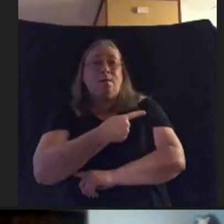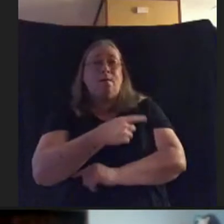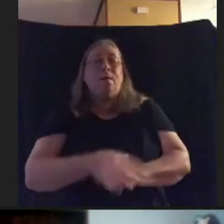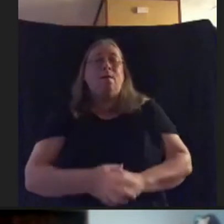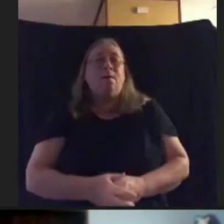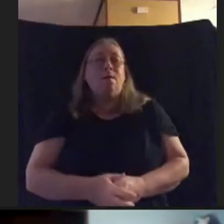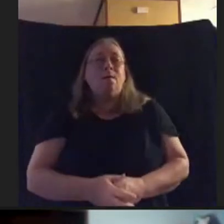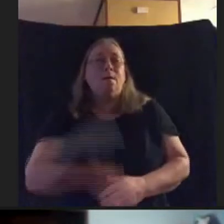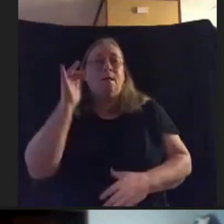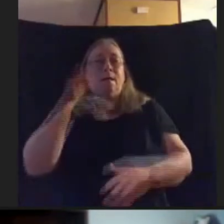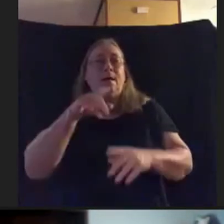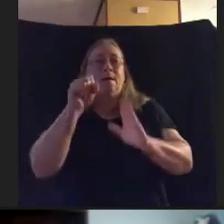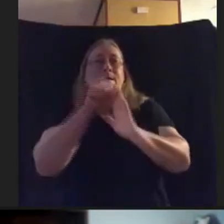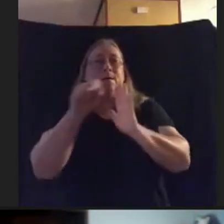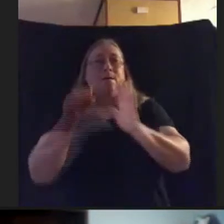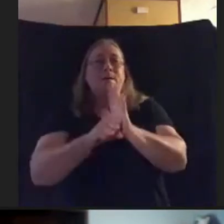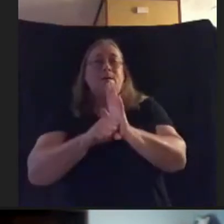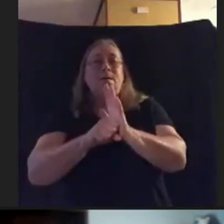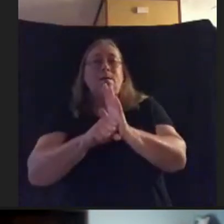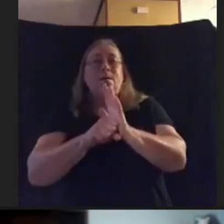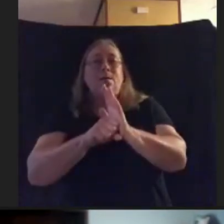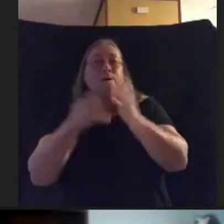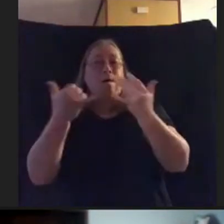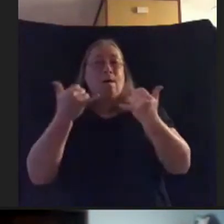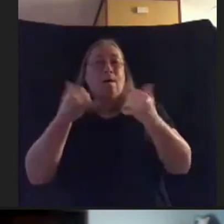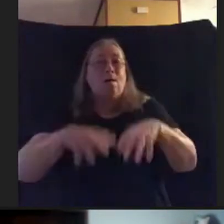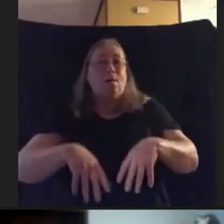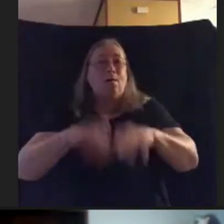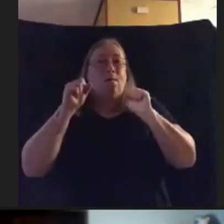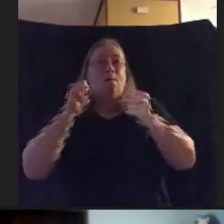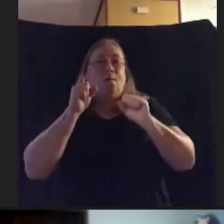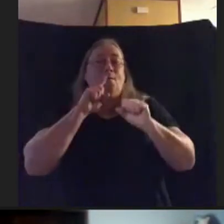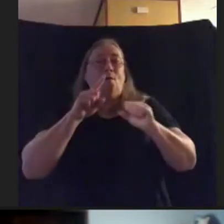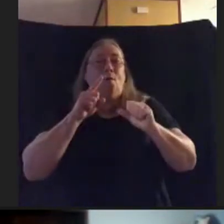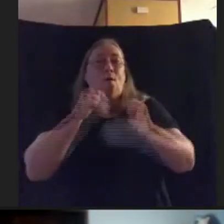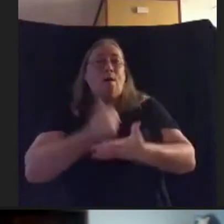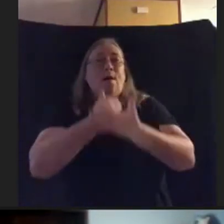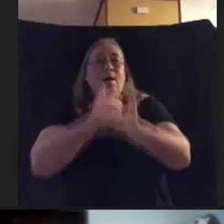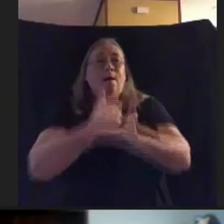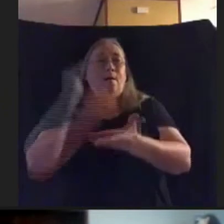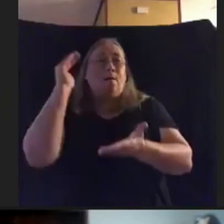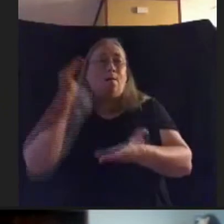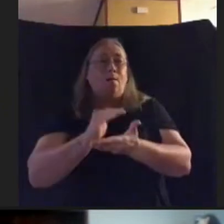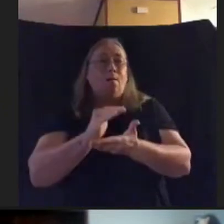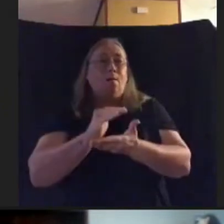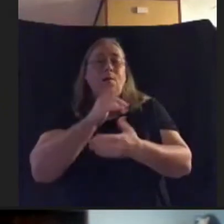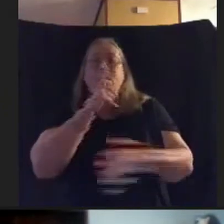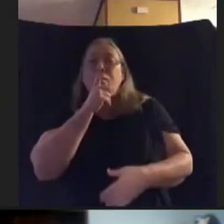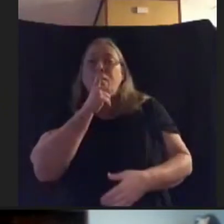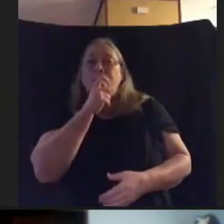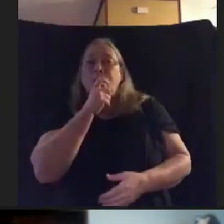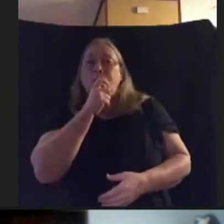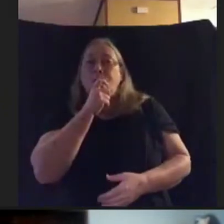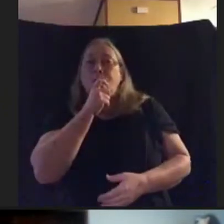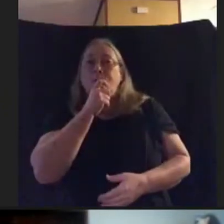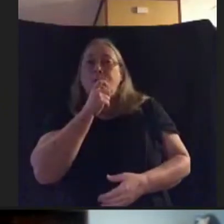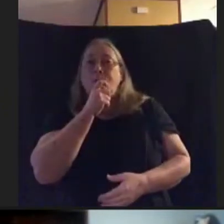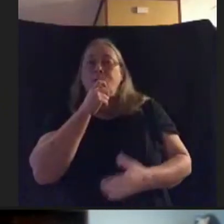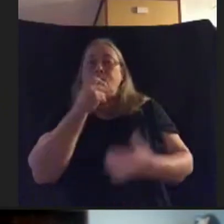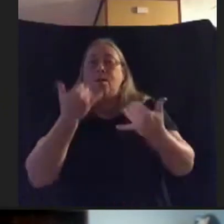state is already taking or considering to help reduce the racial disparity in who receives vaccines? Dr. Dobbs, go